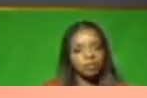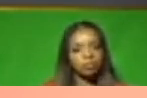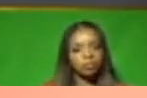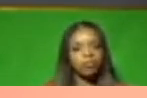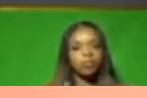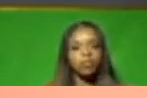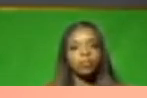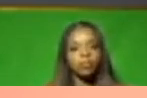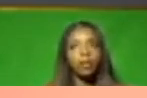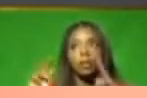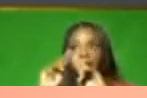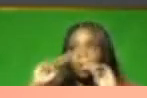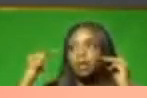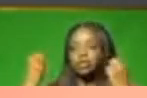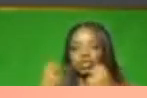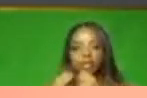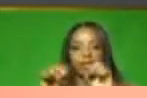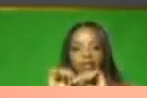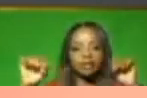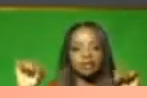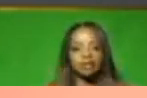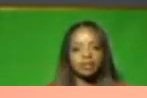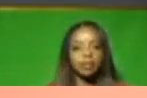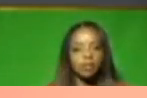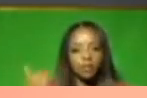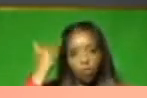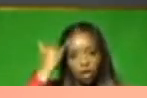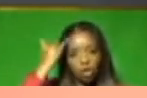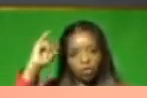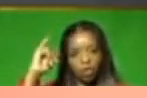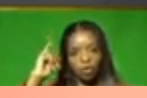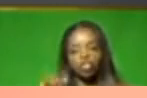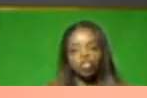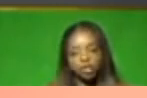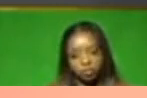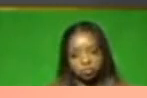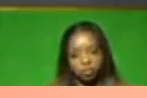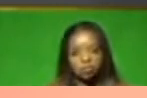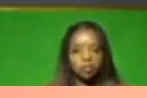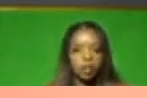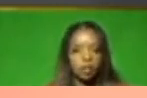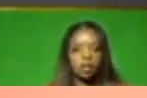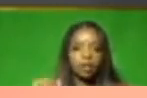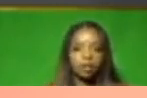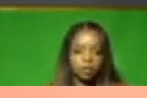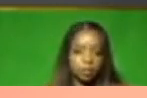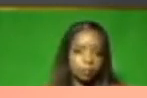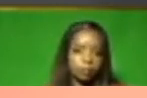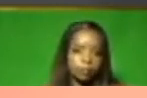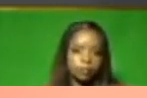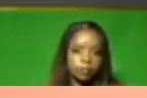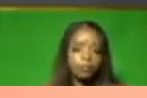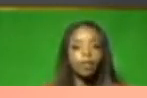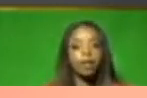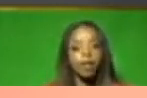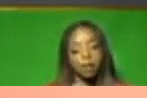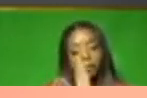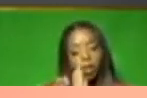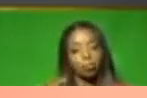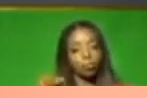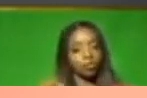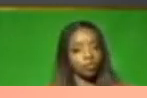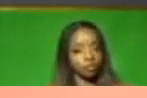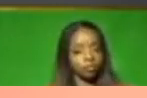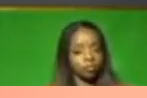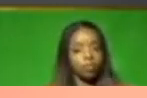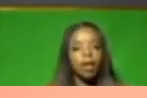national system of innovation. The inclusive and consultative approach that the